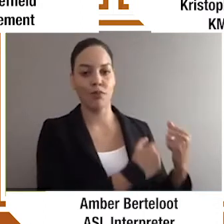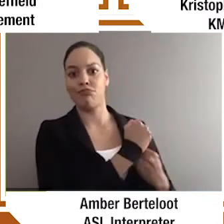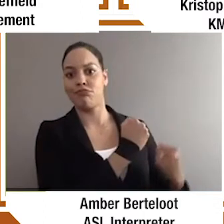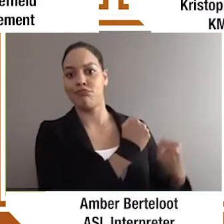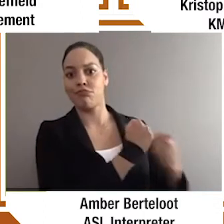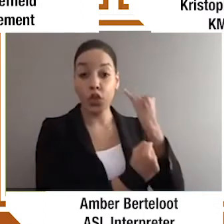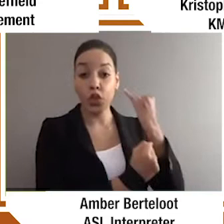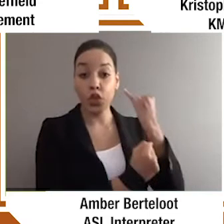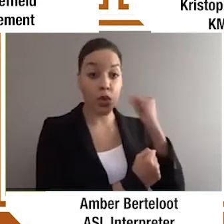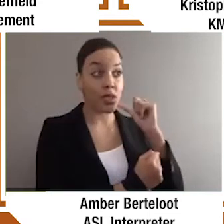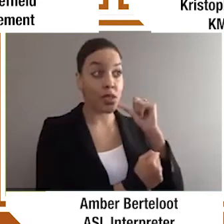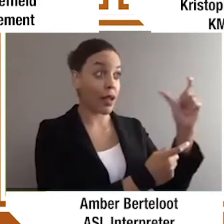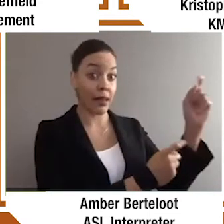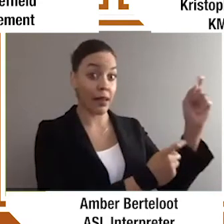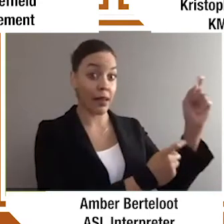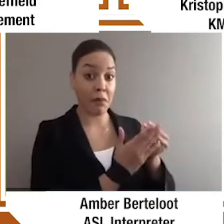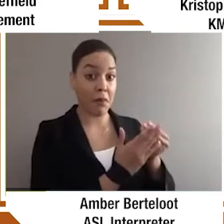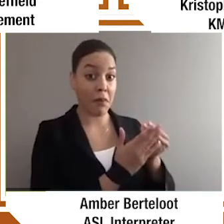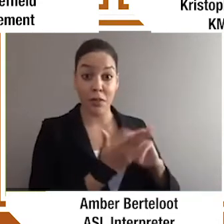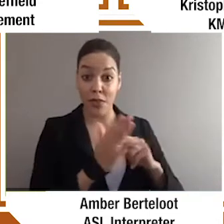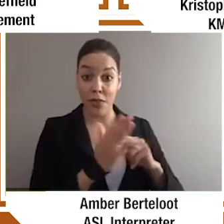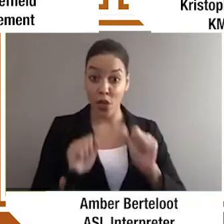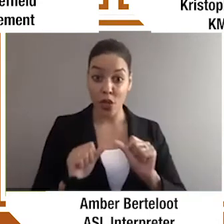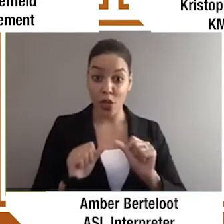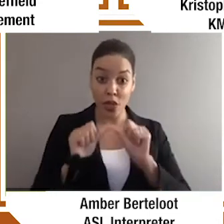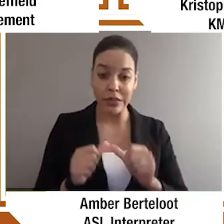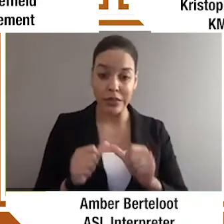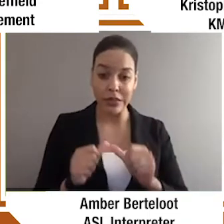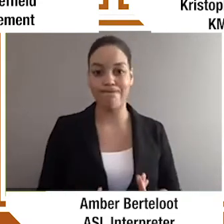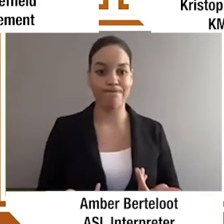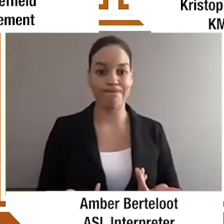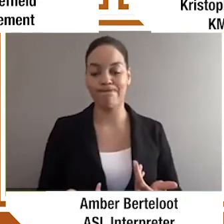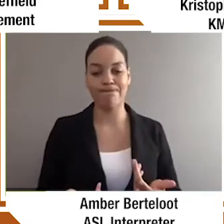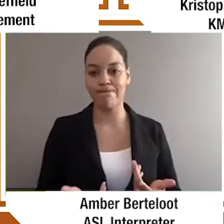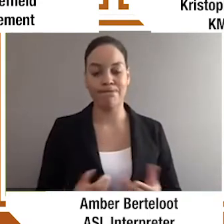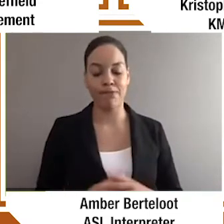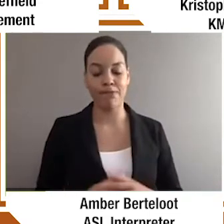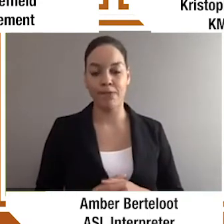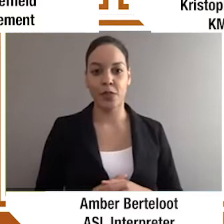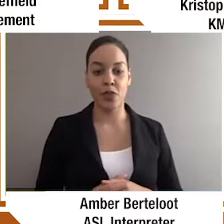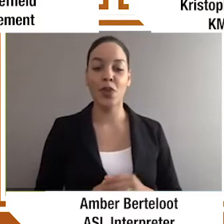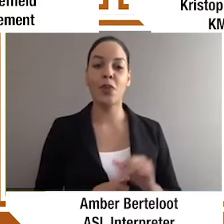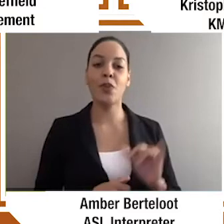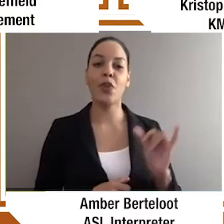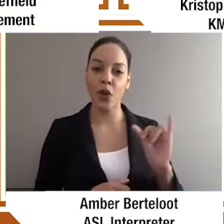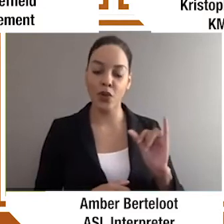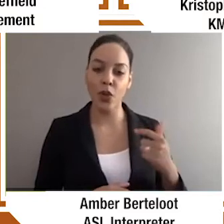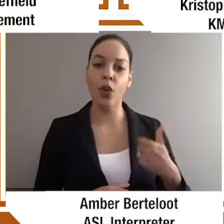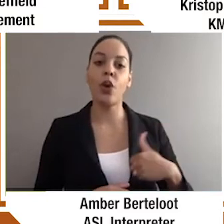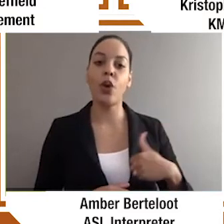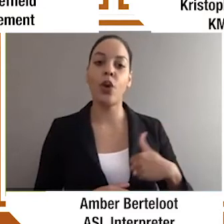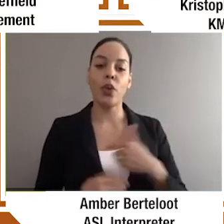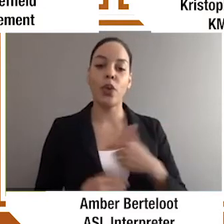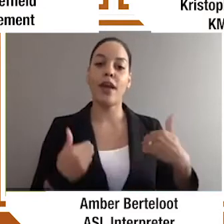we would not be in the position that we are in. But we also have an obligation, as